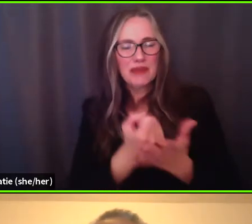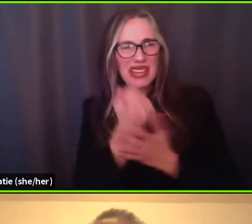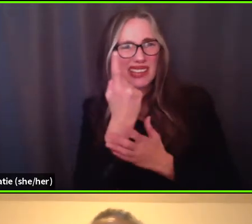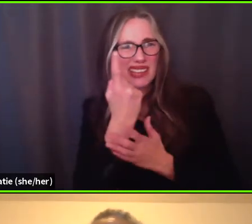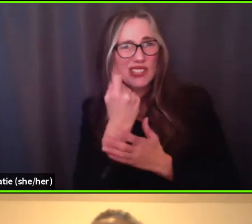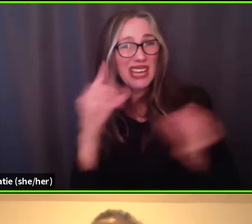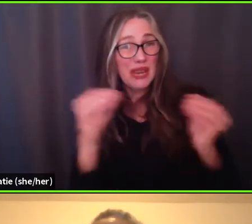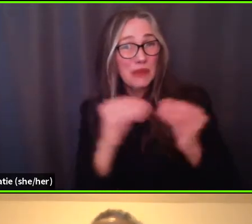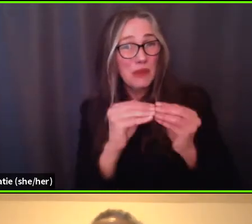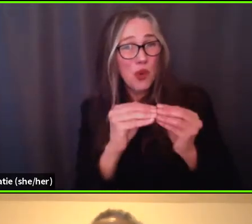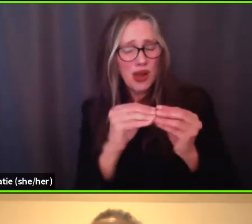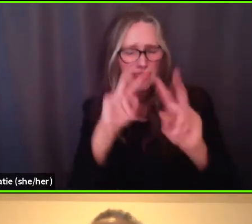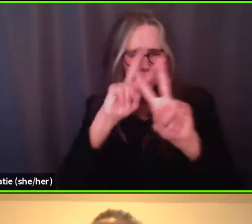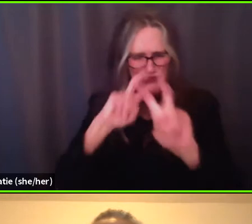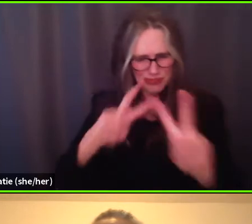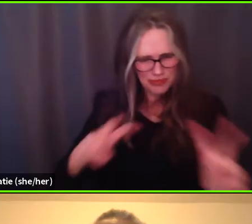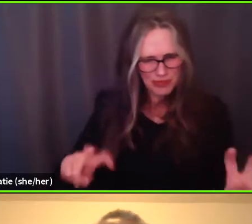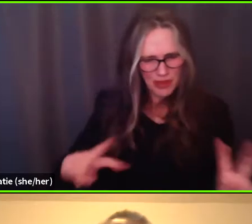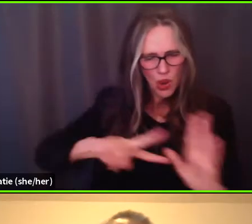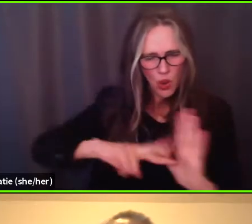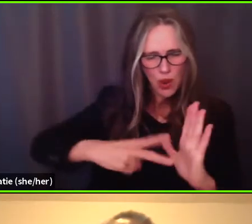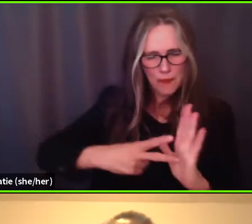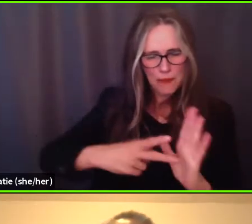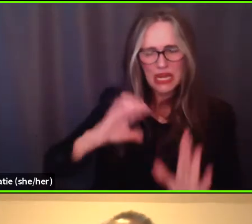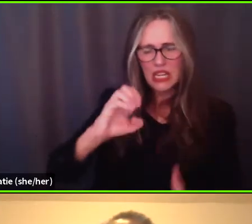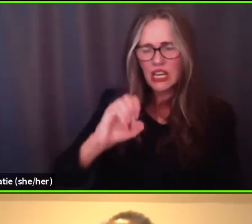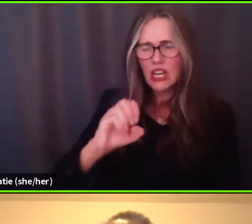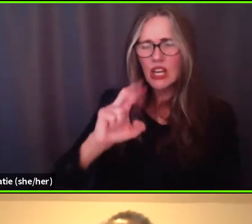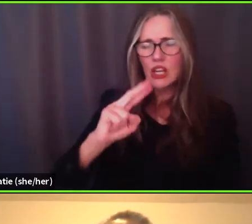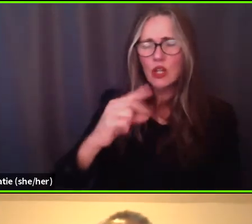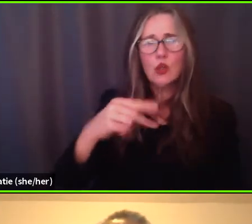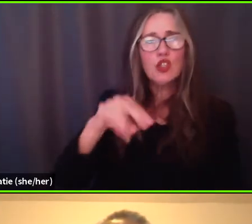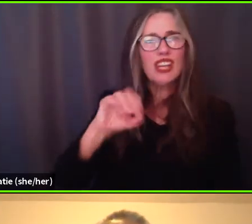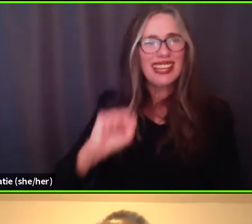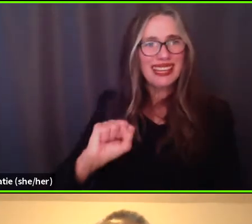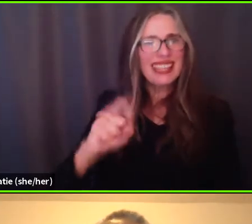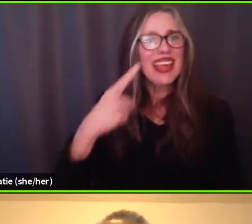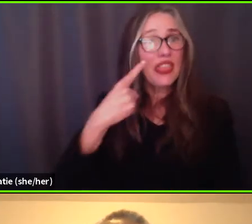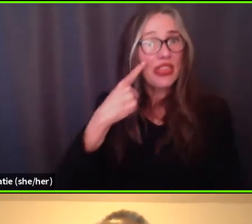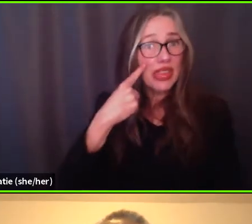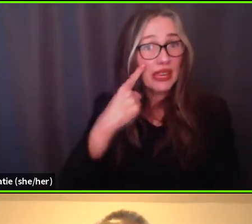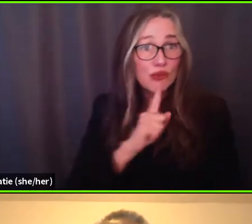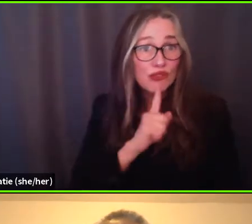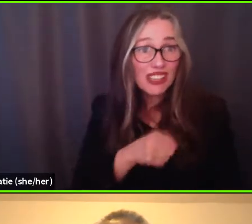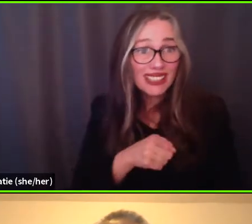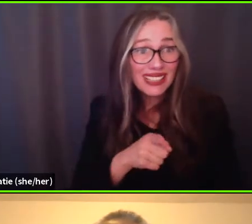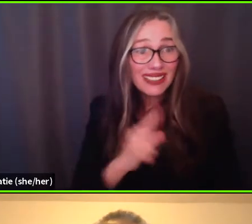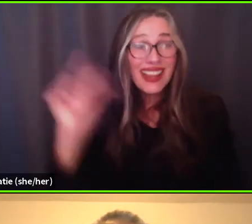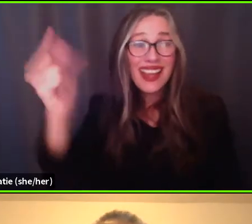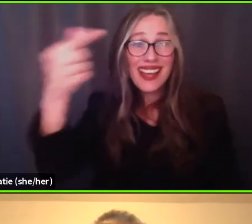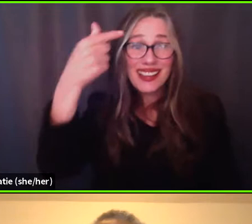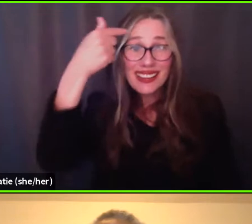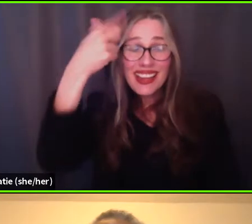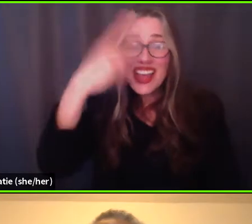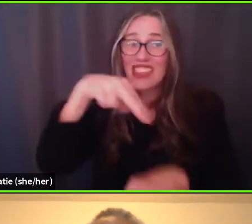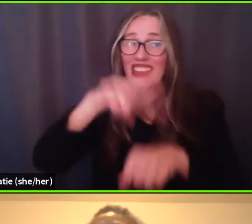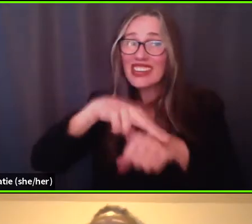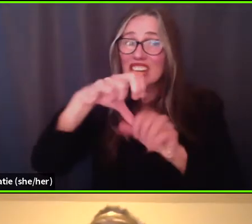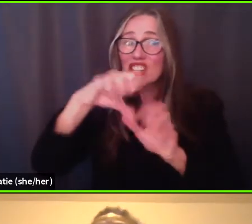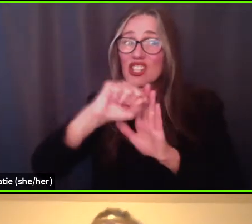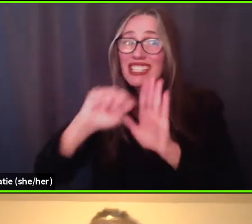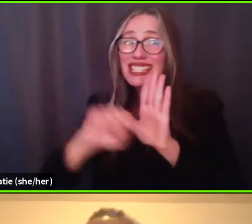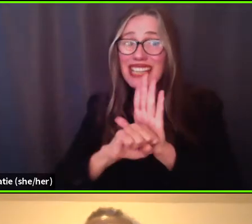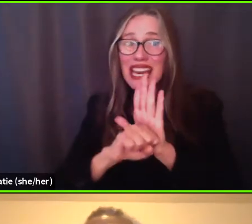situate the nation state as a as a racial project right and a racial project that's preoccupied with